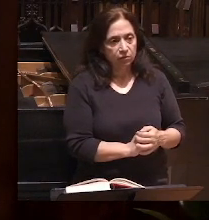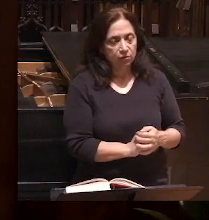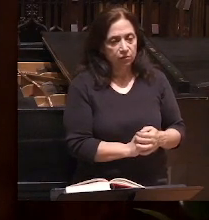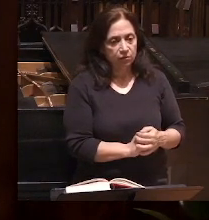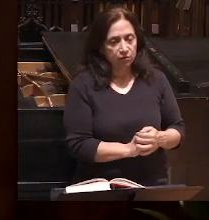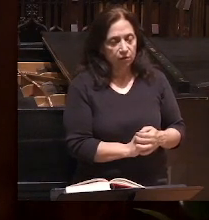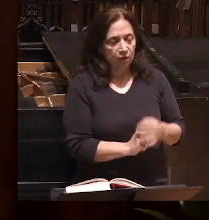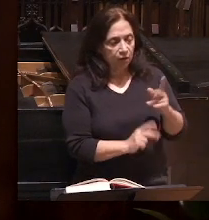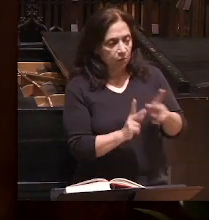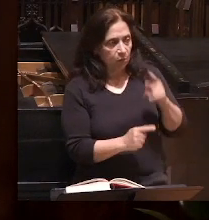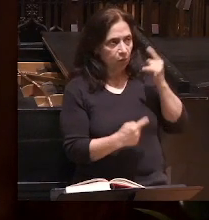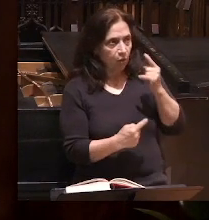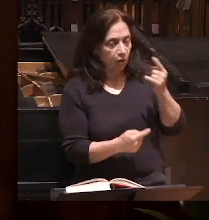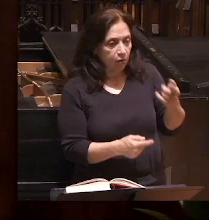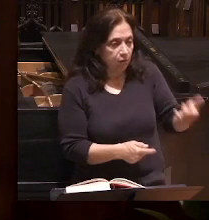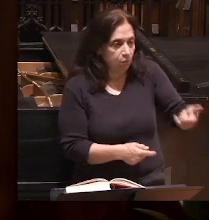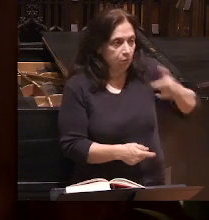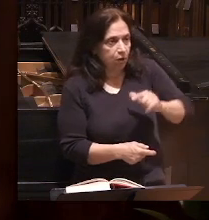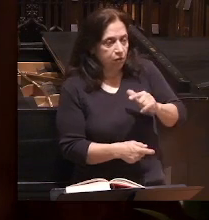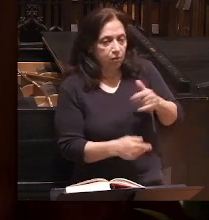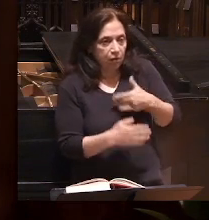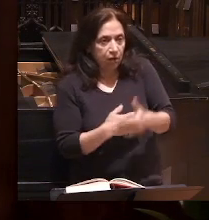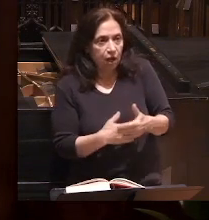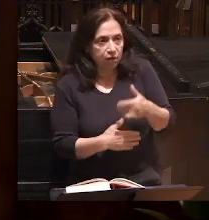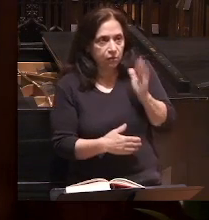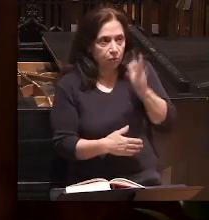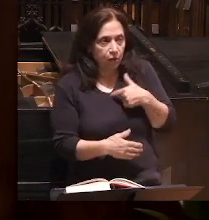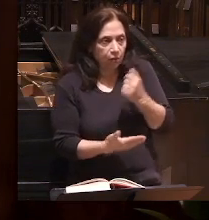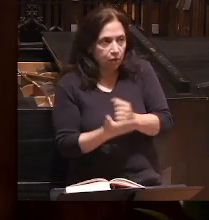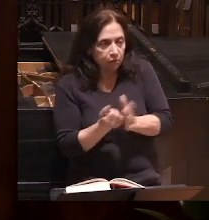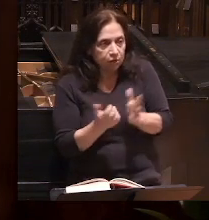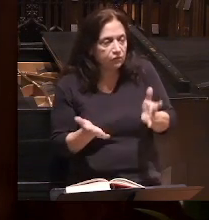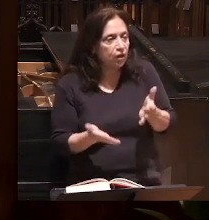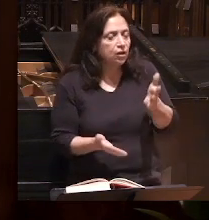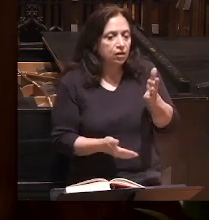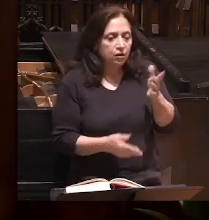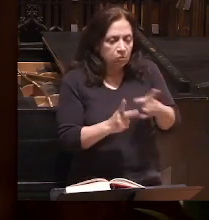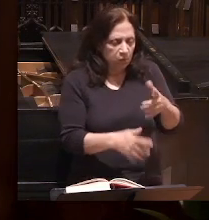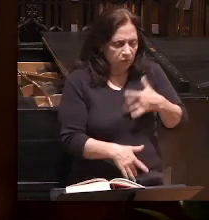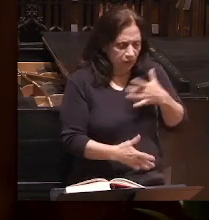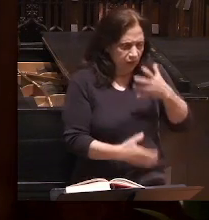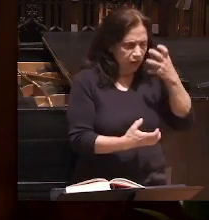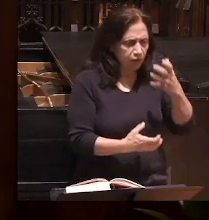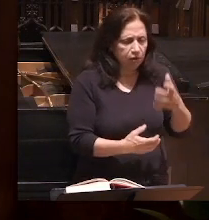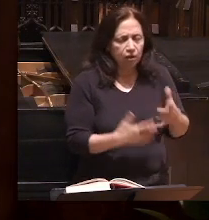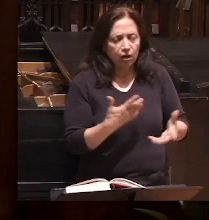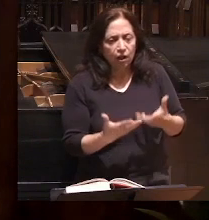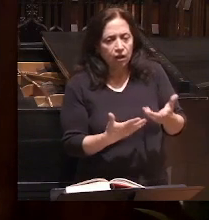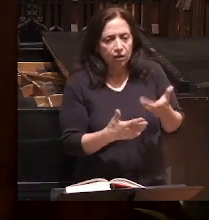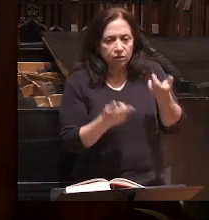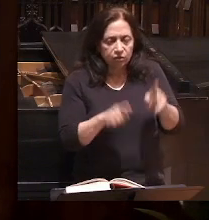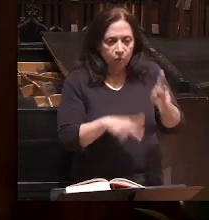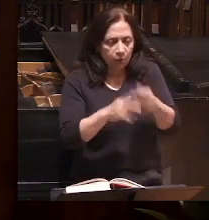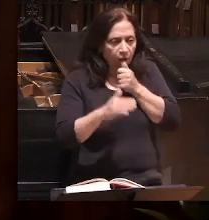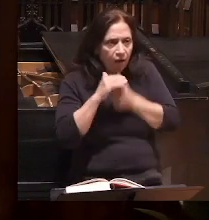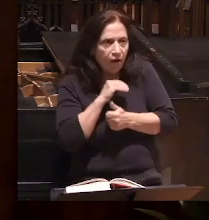People wondered, am I next? People were angry. And so folks hid